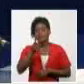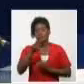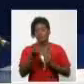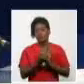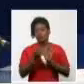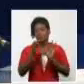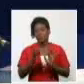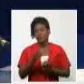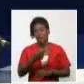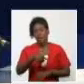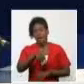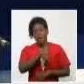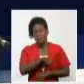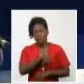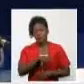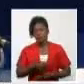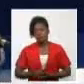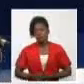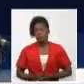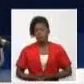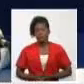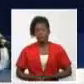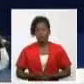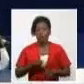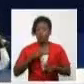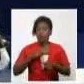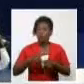years, with 13 cases.